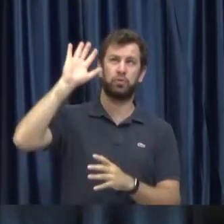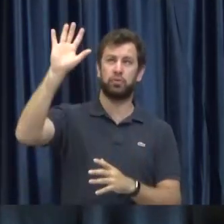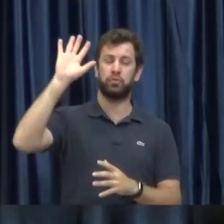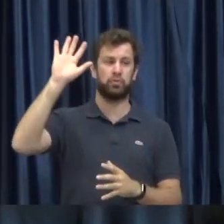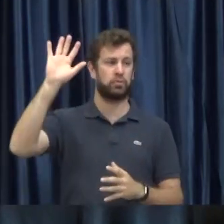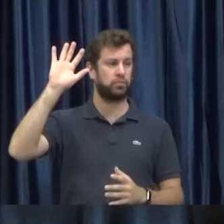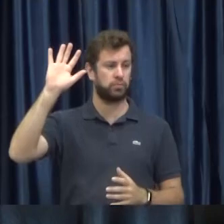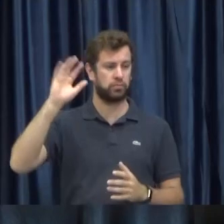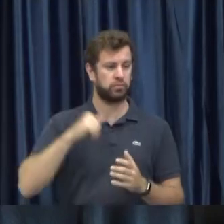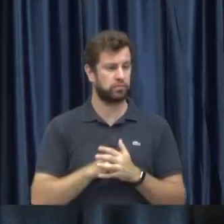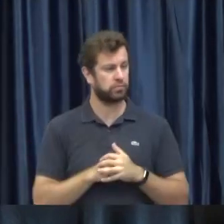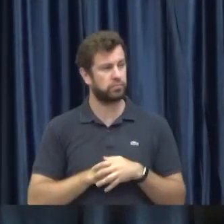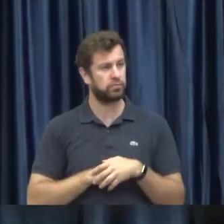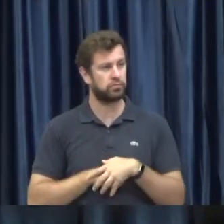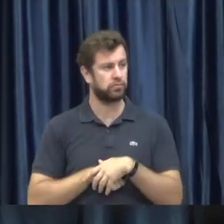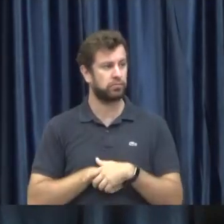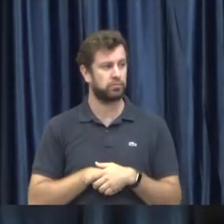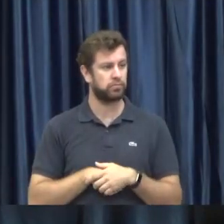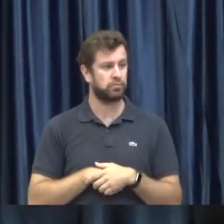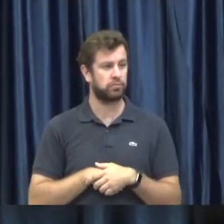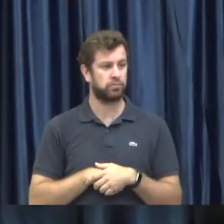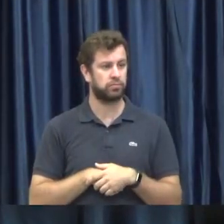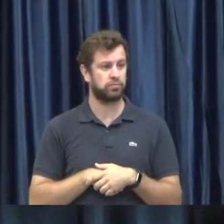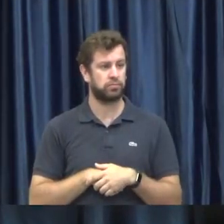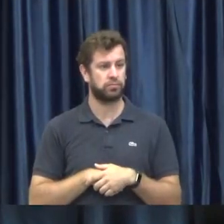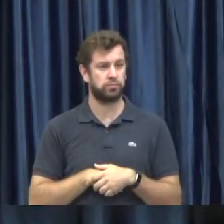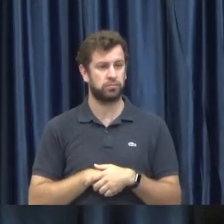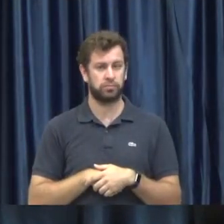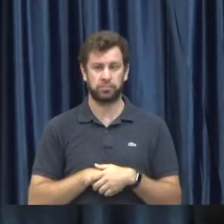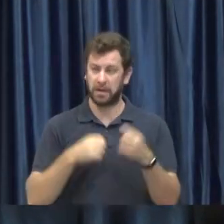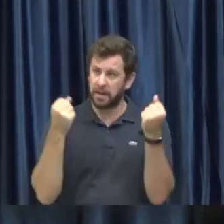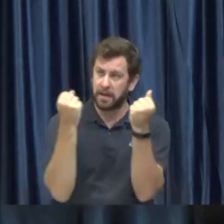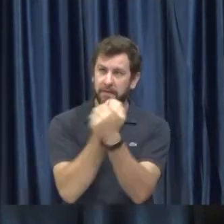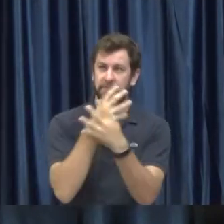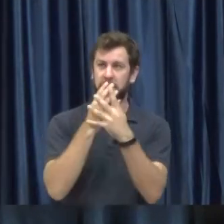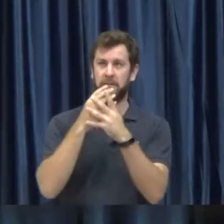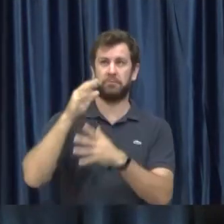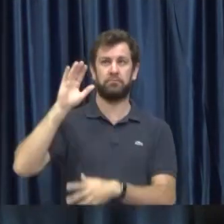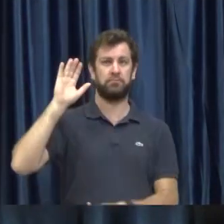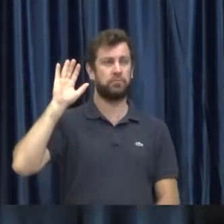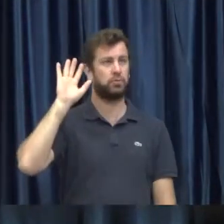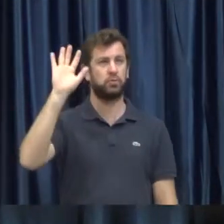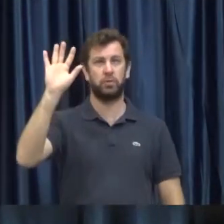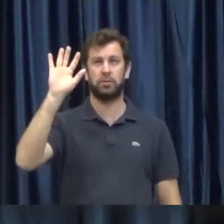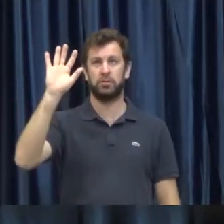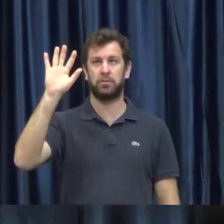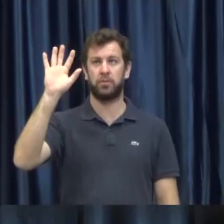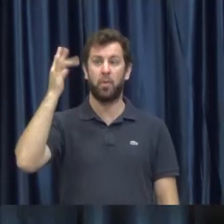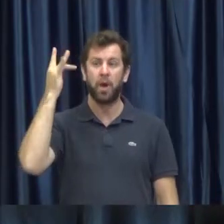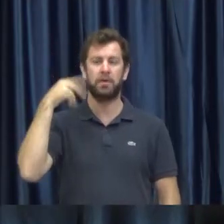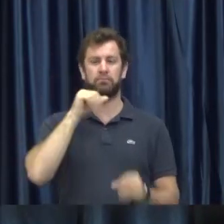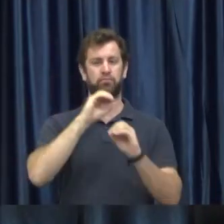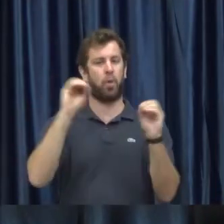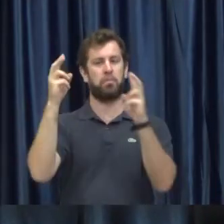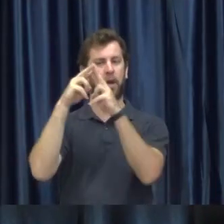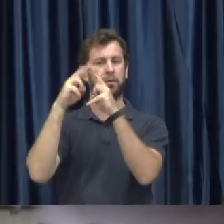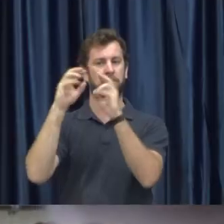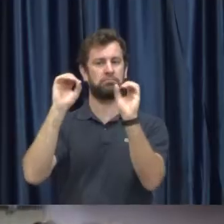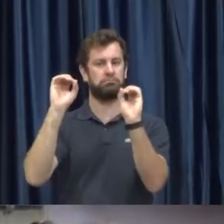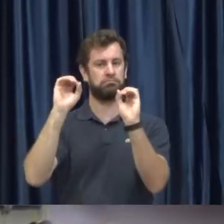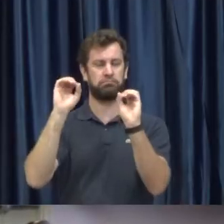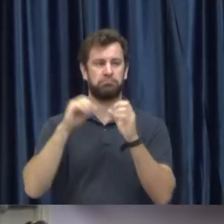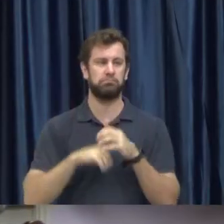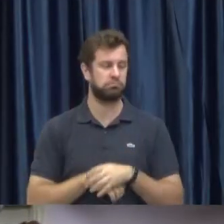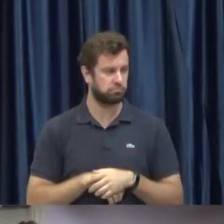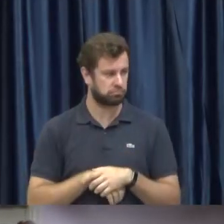the mulk. Everything, it is yours because you have no partners. And